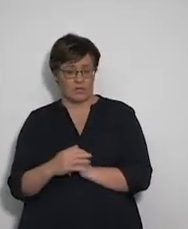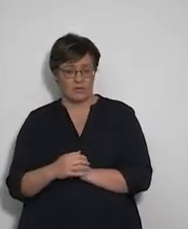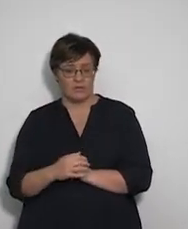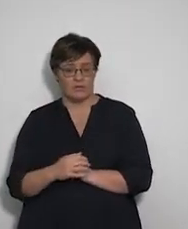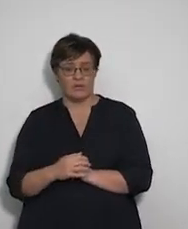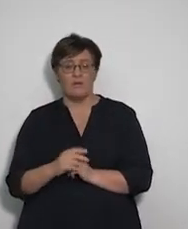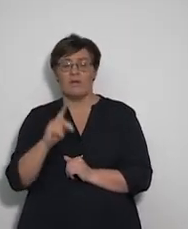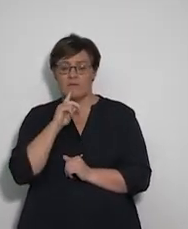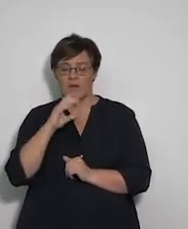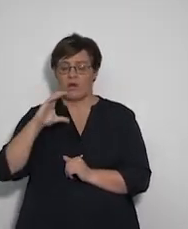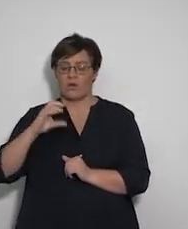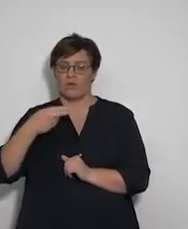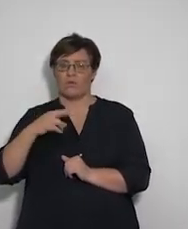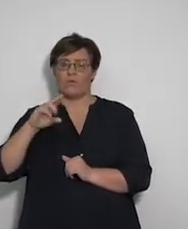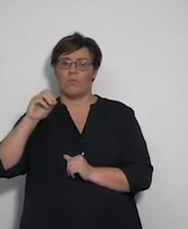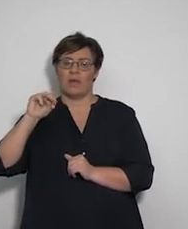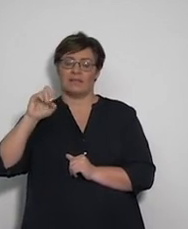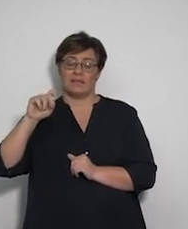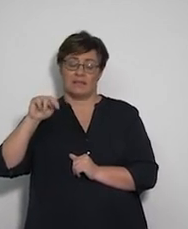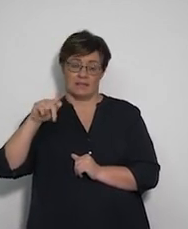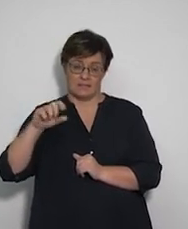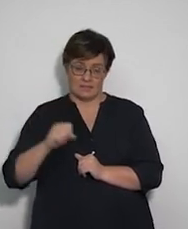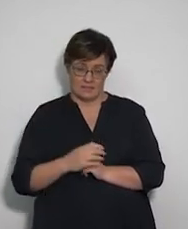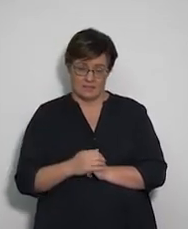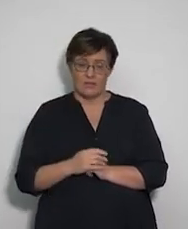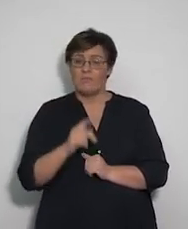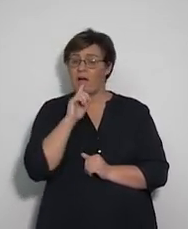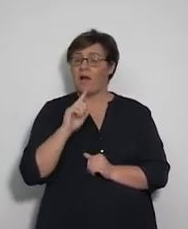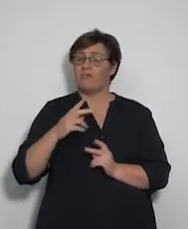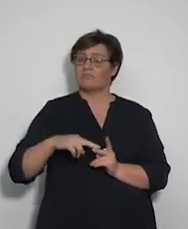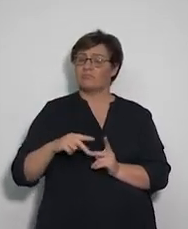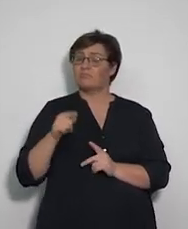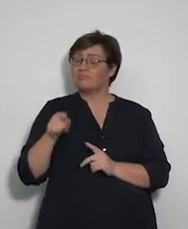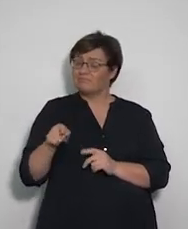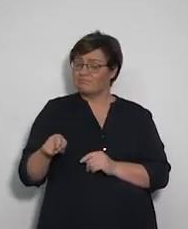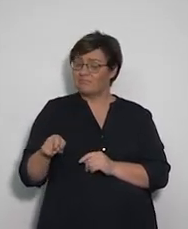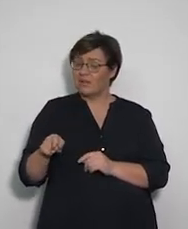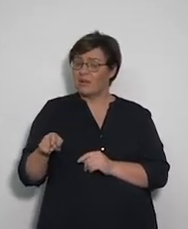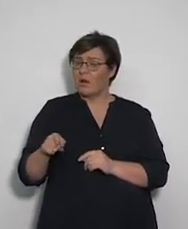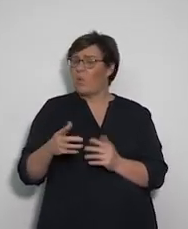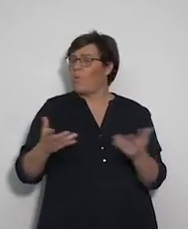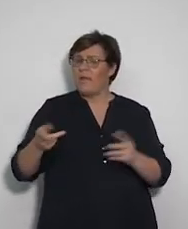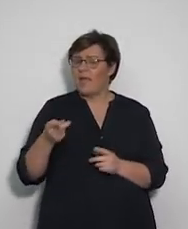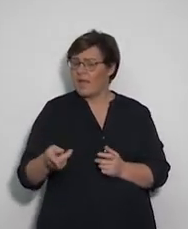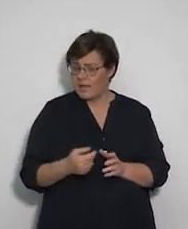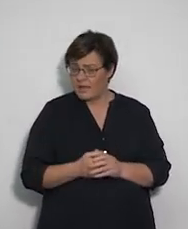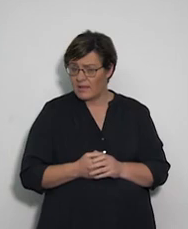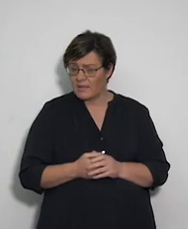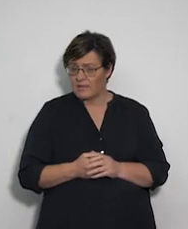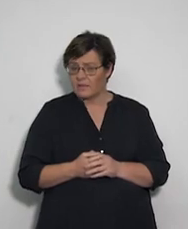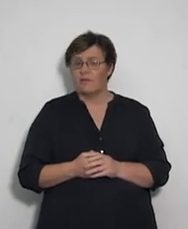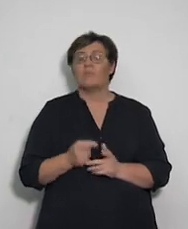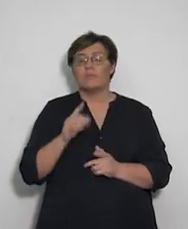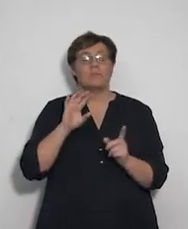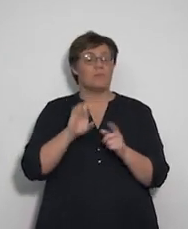can see that there are chromatids indicated. The next question that you've got to ask yourself, are these chromatids? Where are they? So